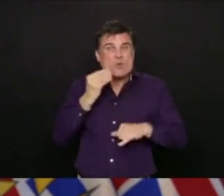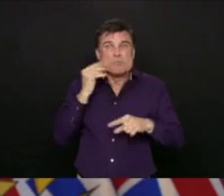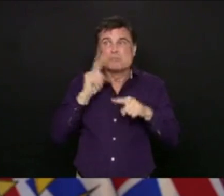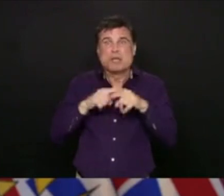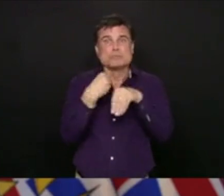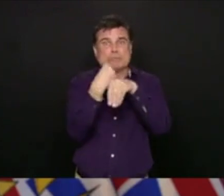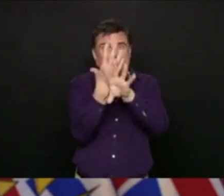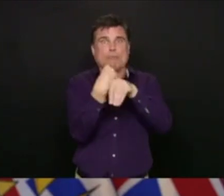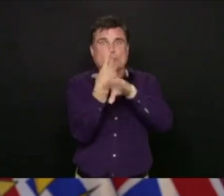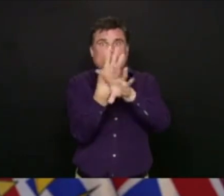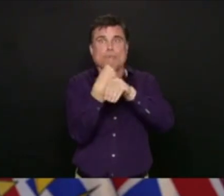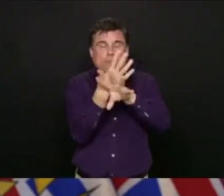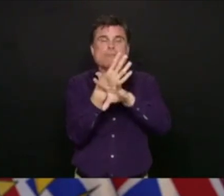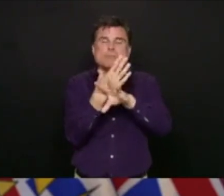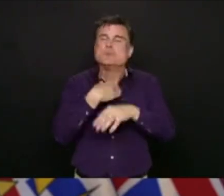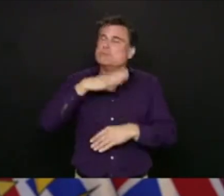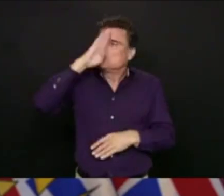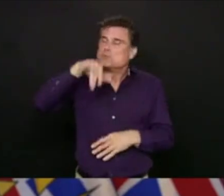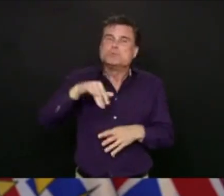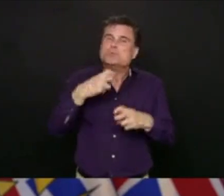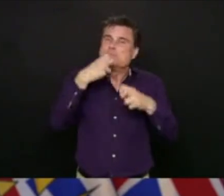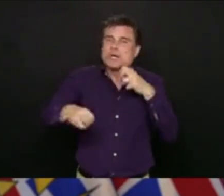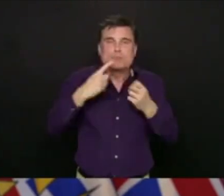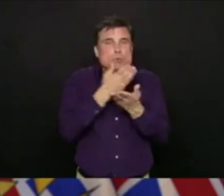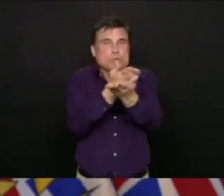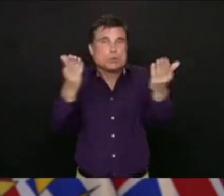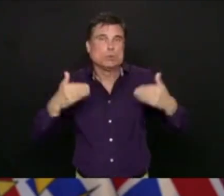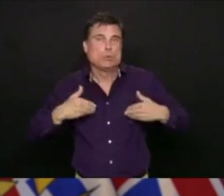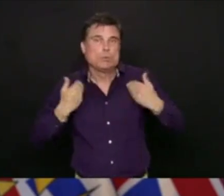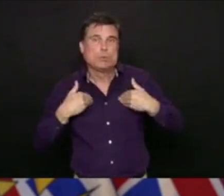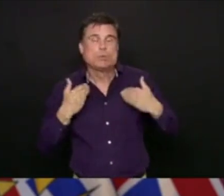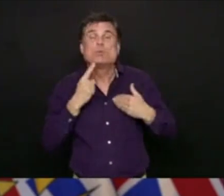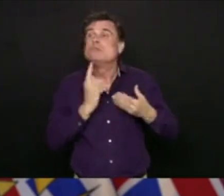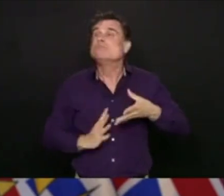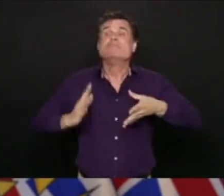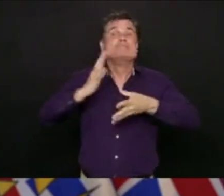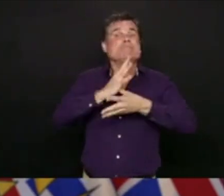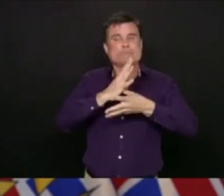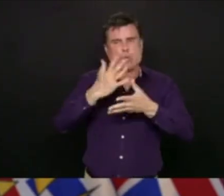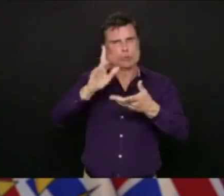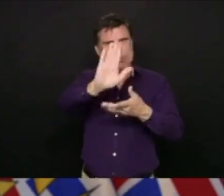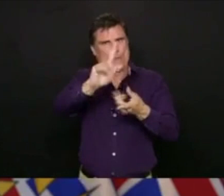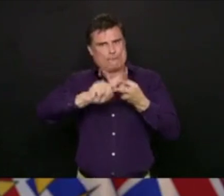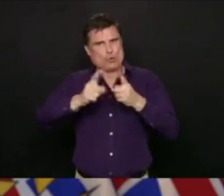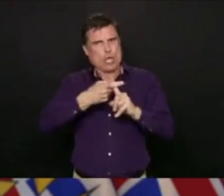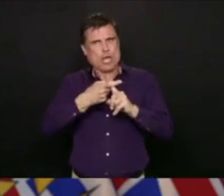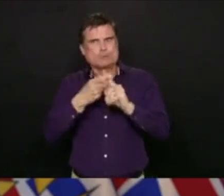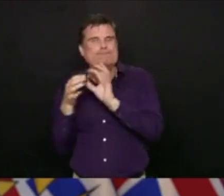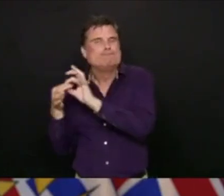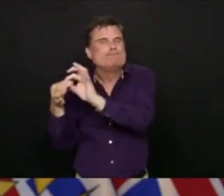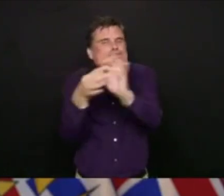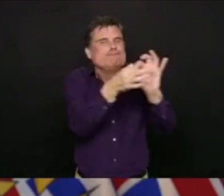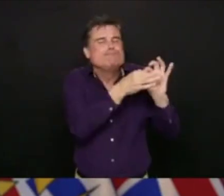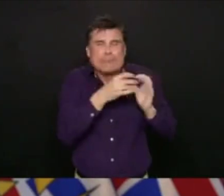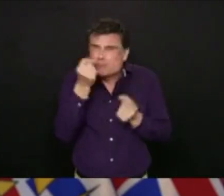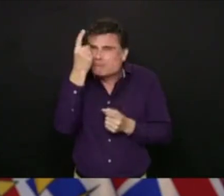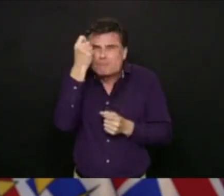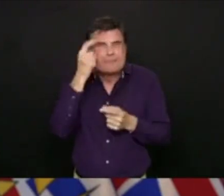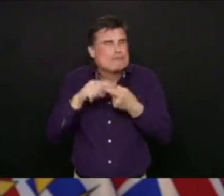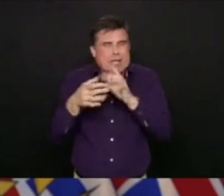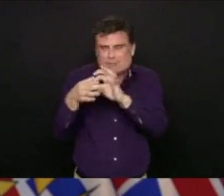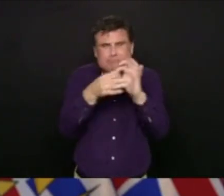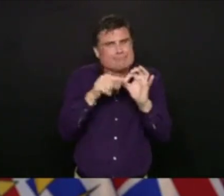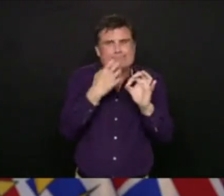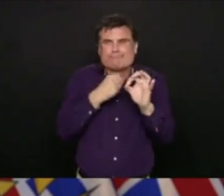connections are often related to friends in school. And we know that the in-classroom schooling has been suspended, and that can make